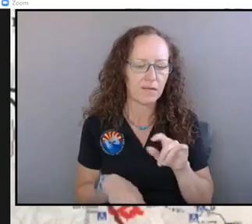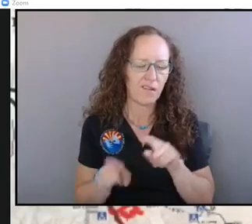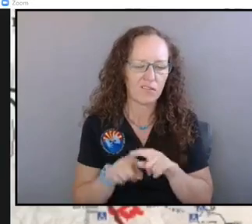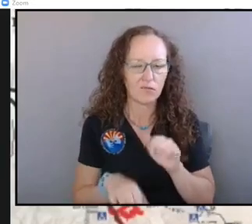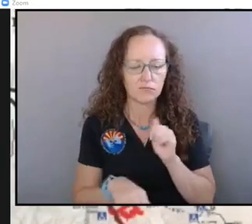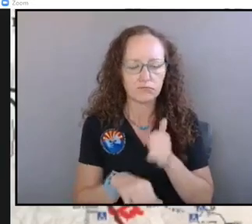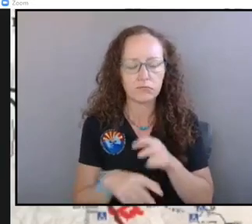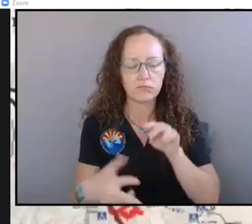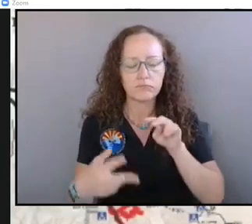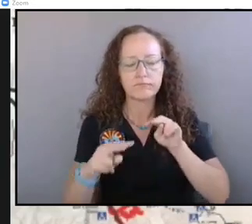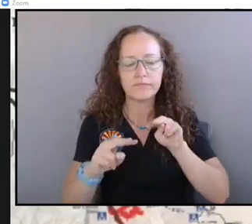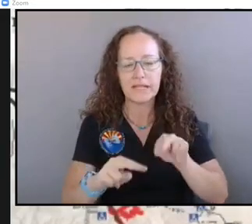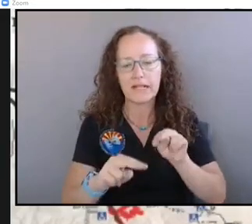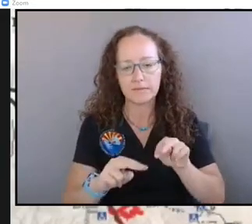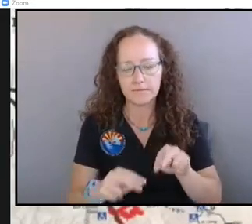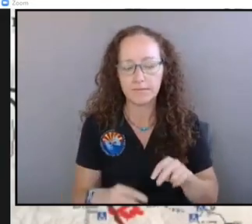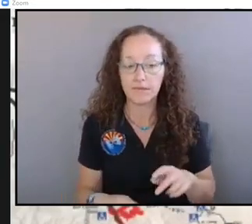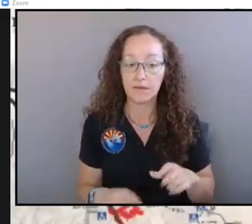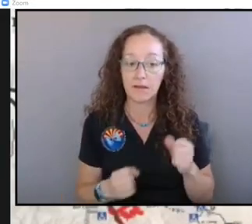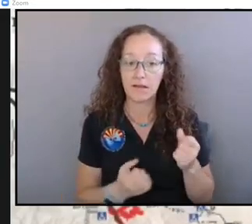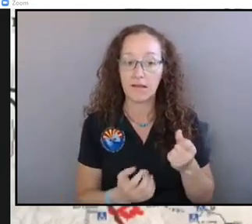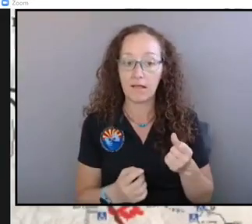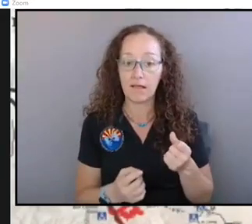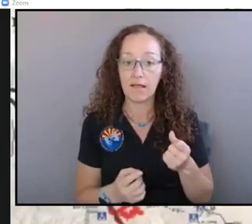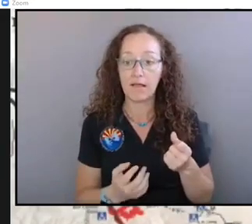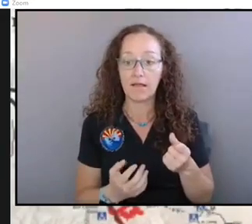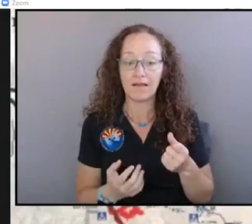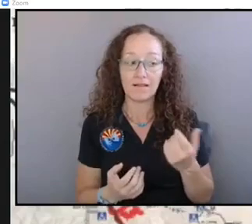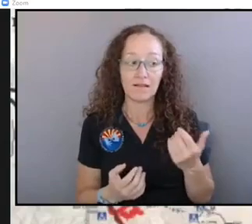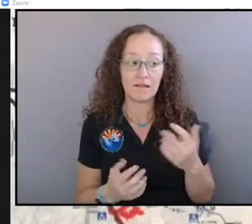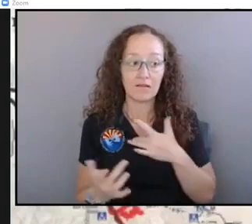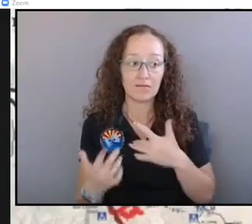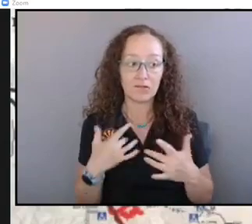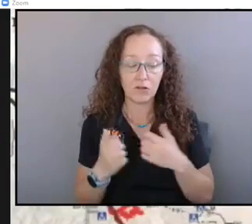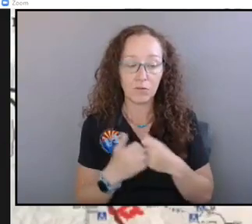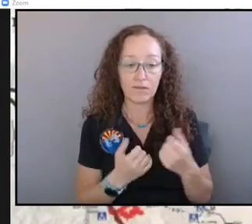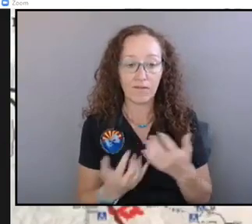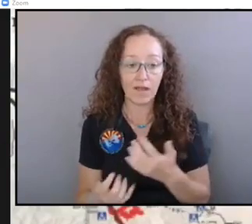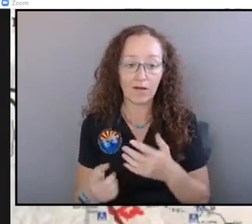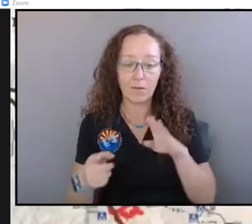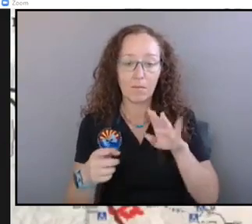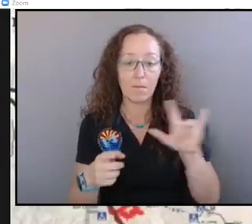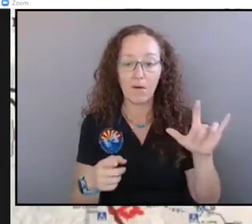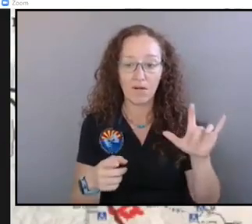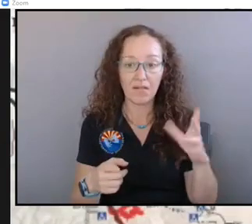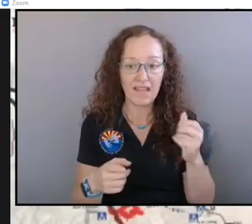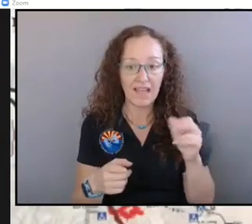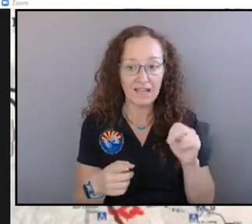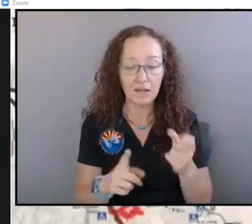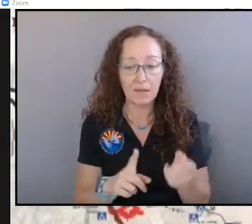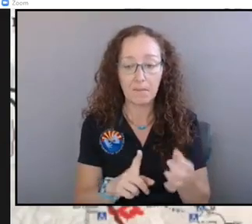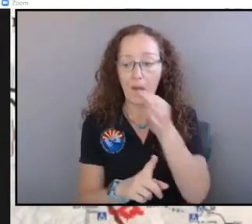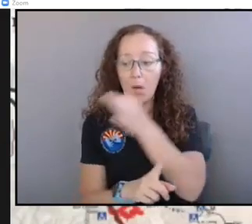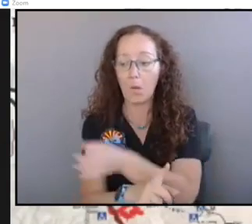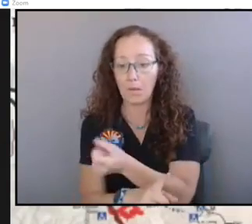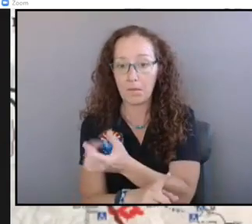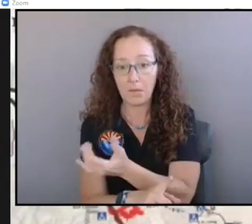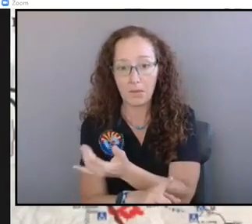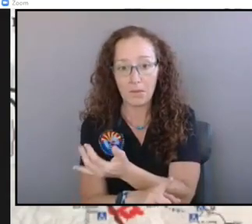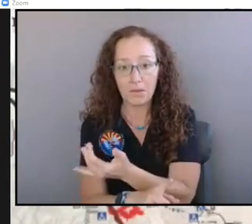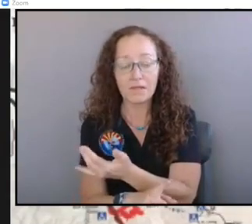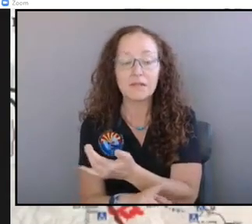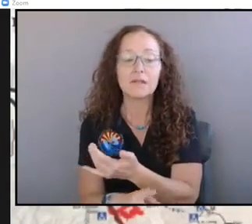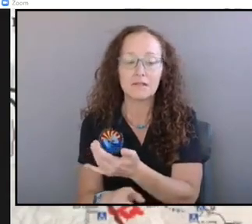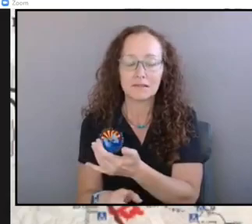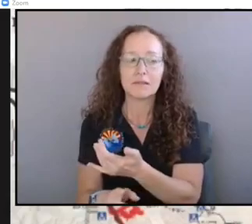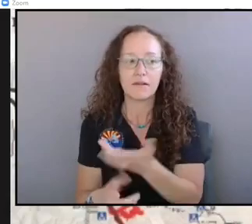really concerned me was that spot that got out over by Bull Canyon, which you guys heard the report, they were able to get line around it and